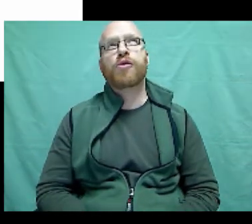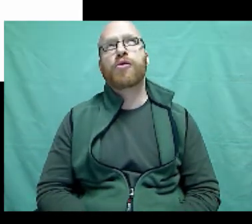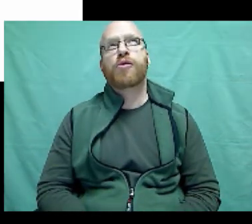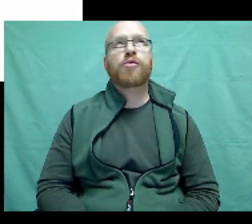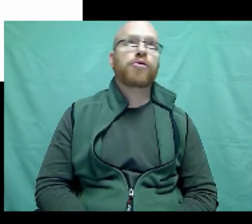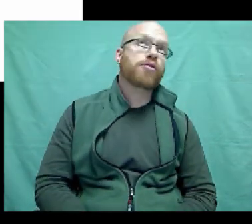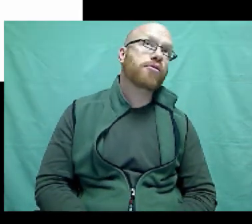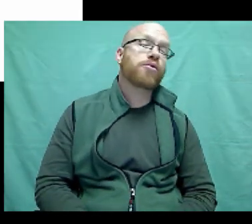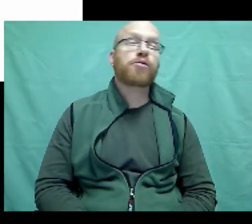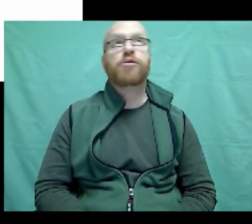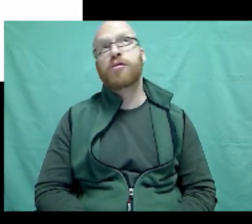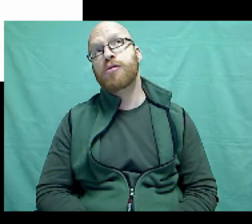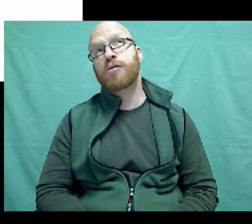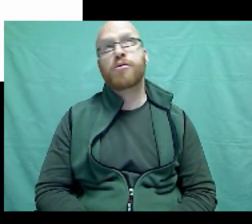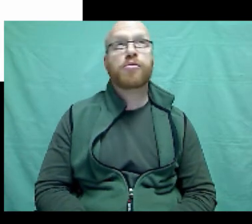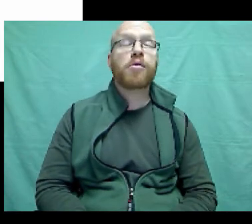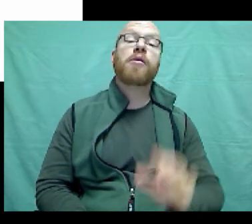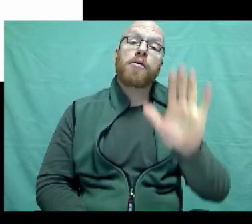think.